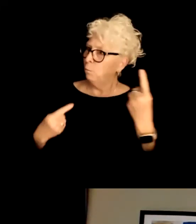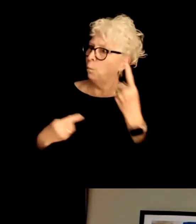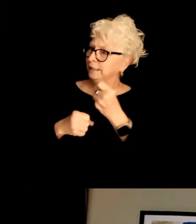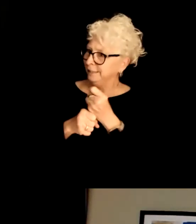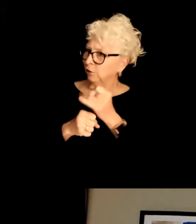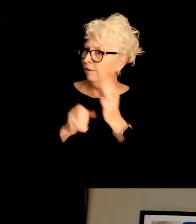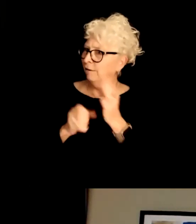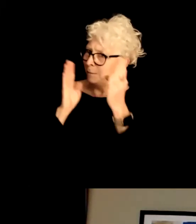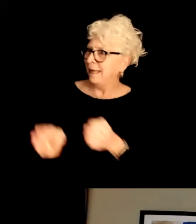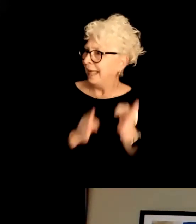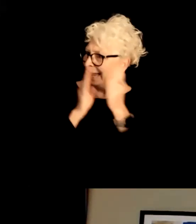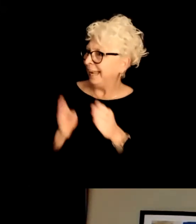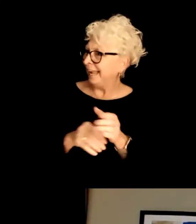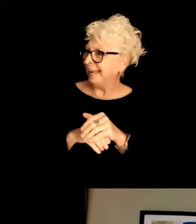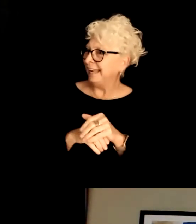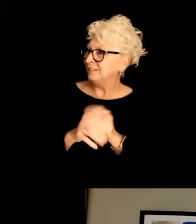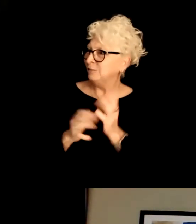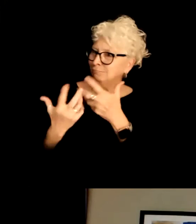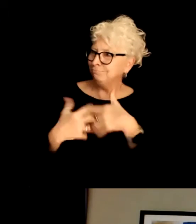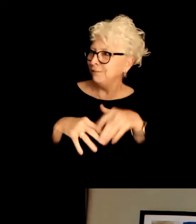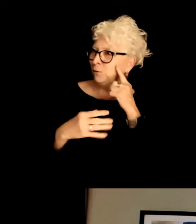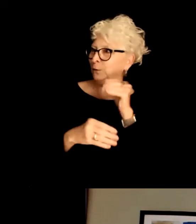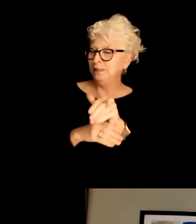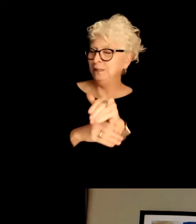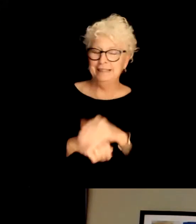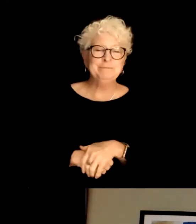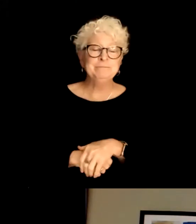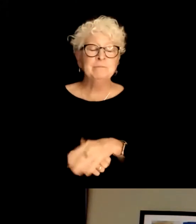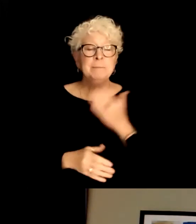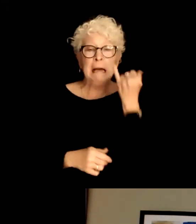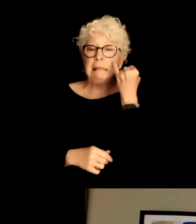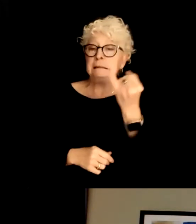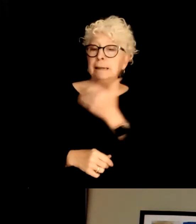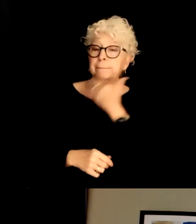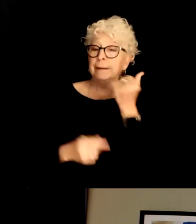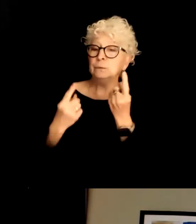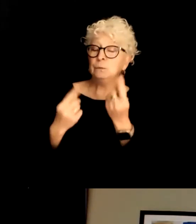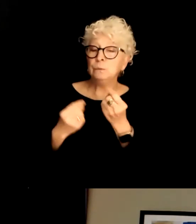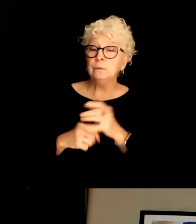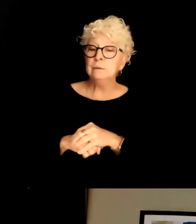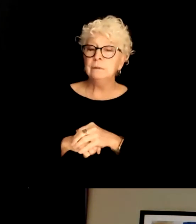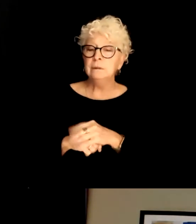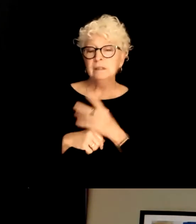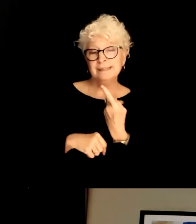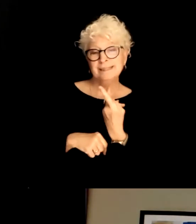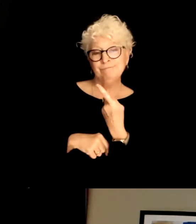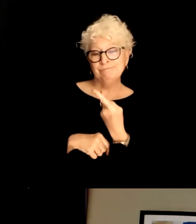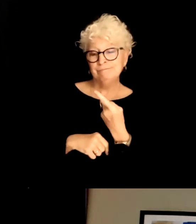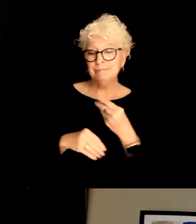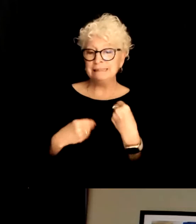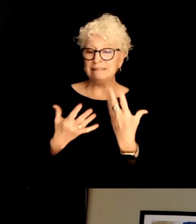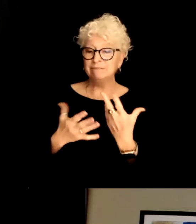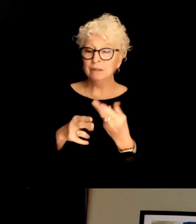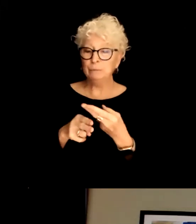I think what we decided we would do is maybe just a brief kind